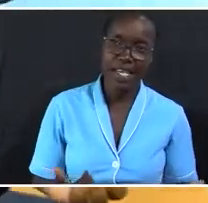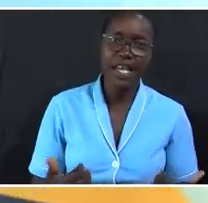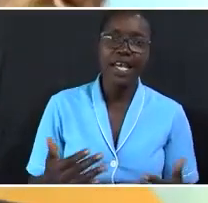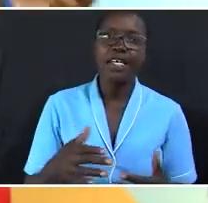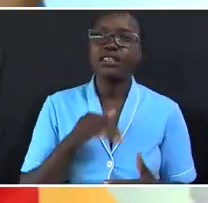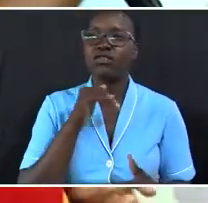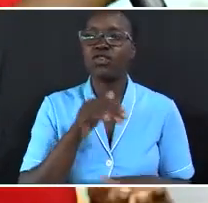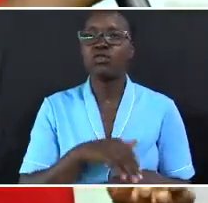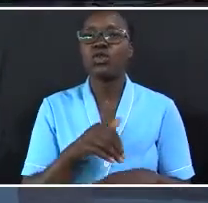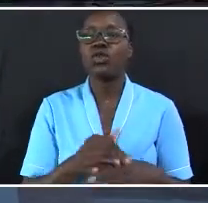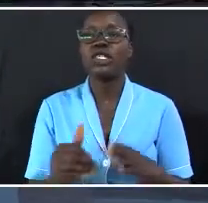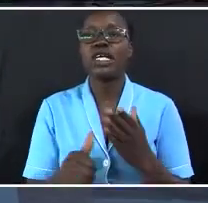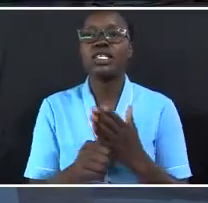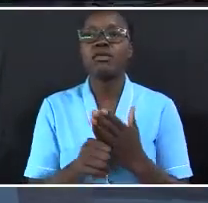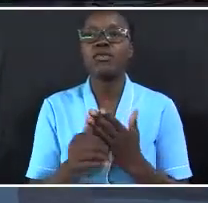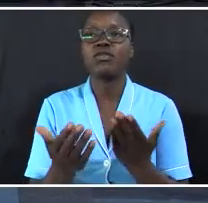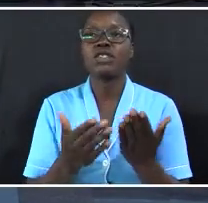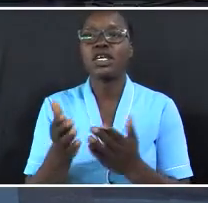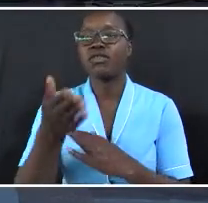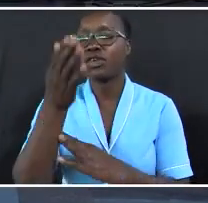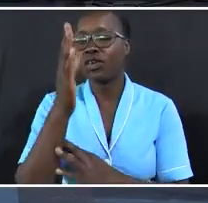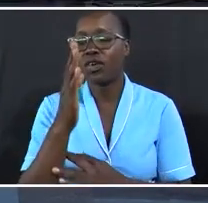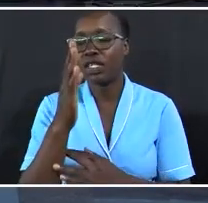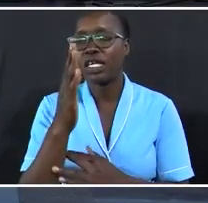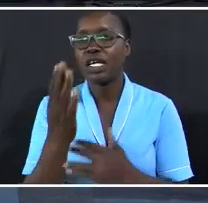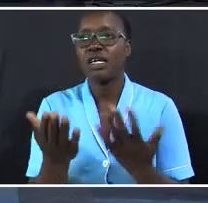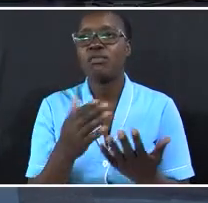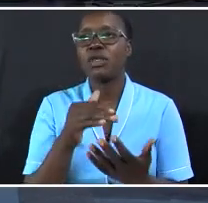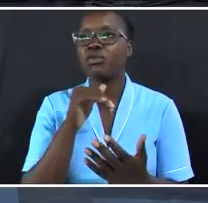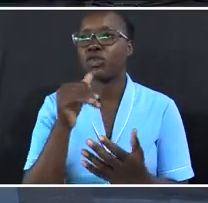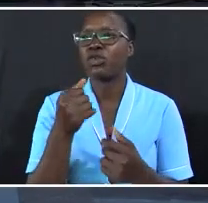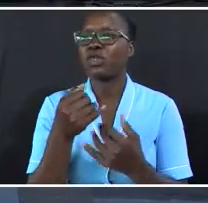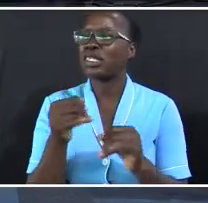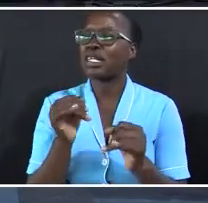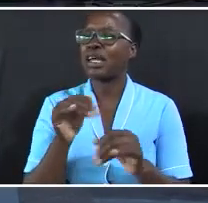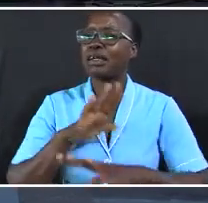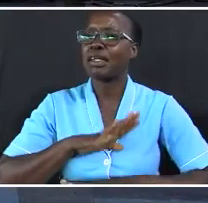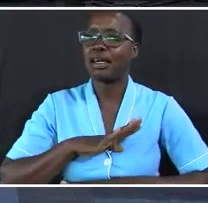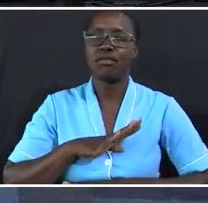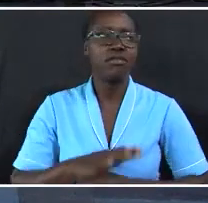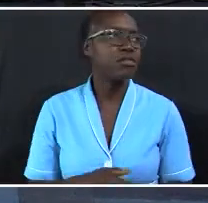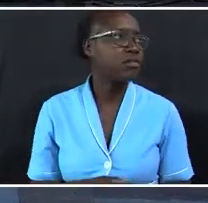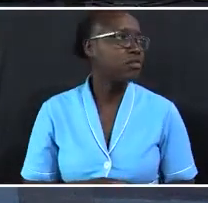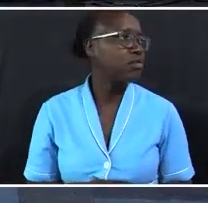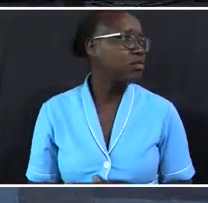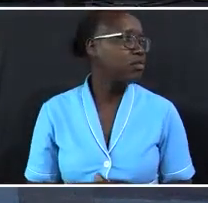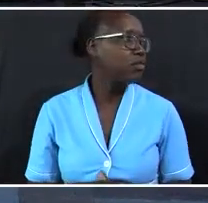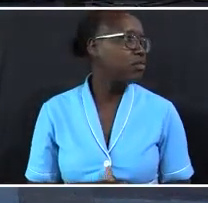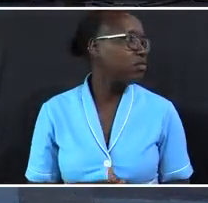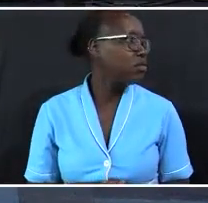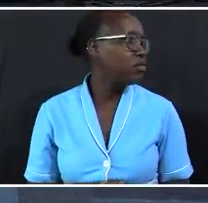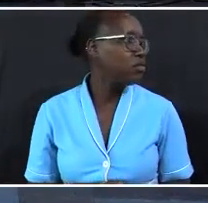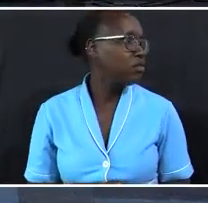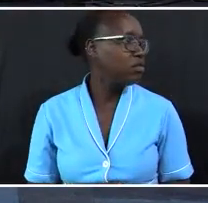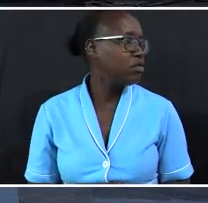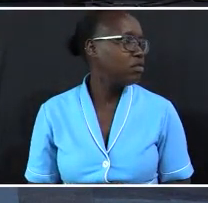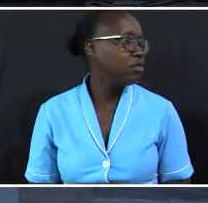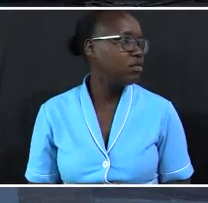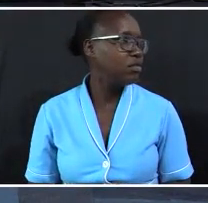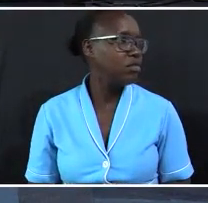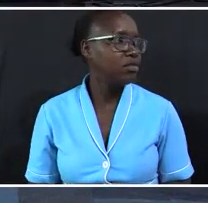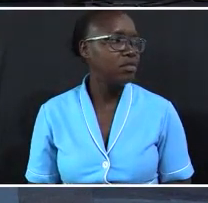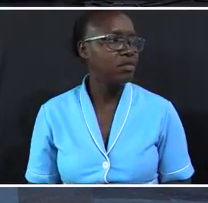have not been called a name for serving God, maybe you are not trying enough. Becky, which I eat from Madam Choir.